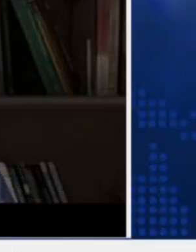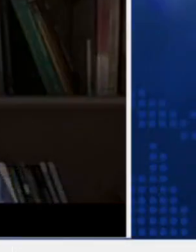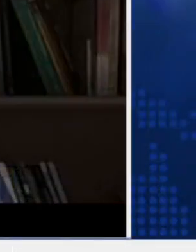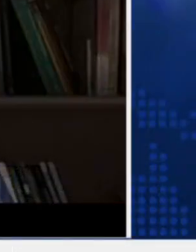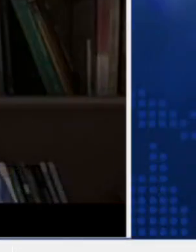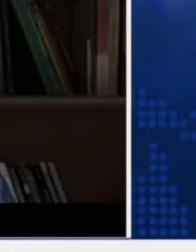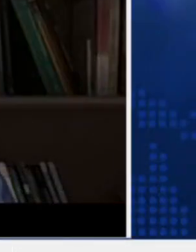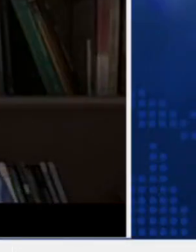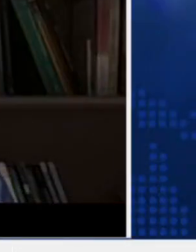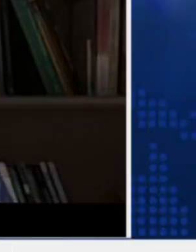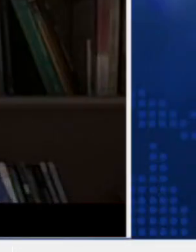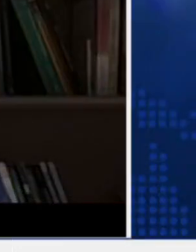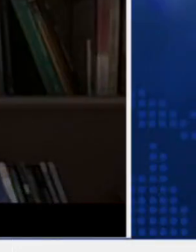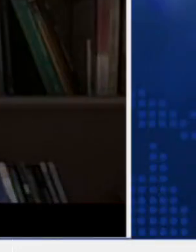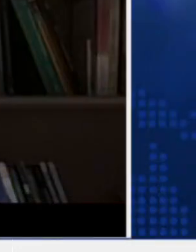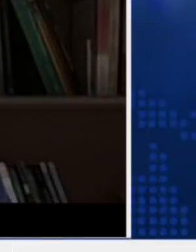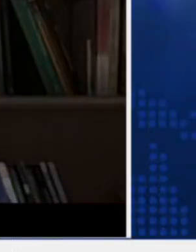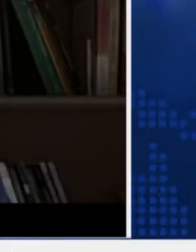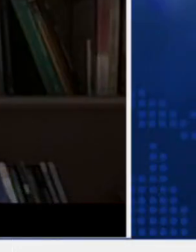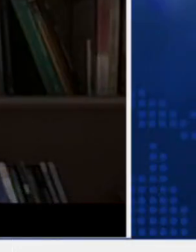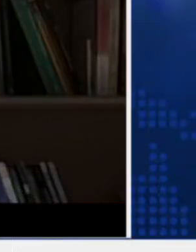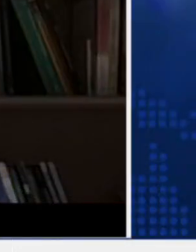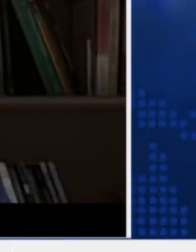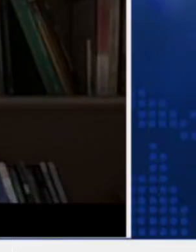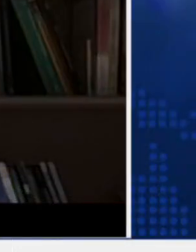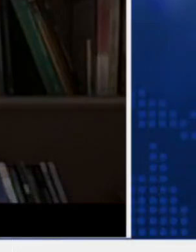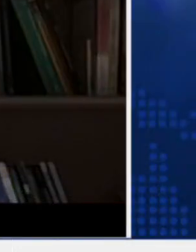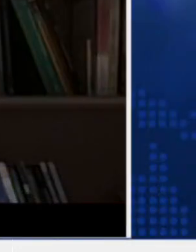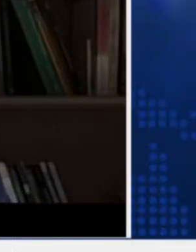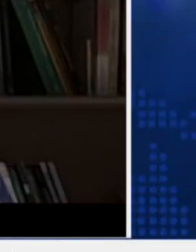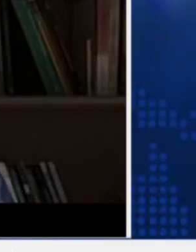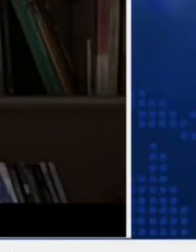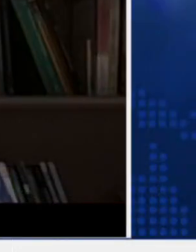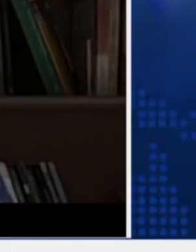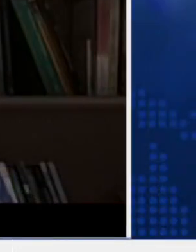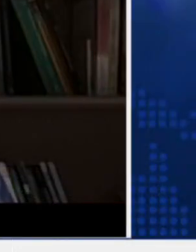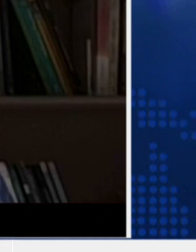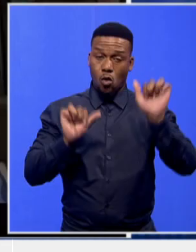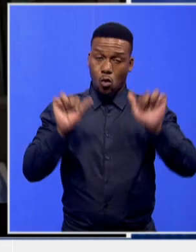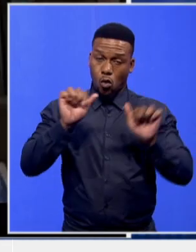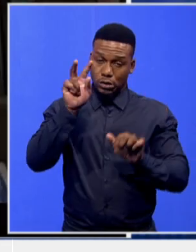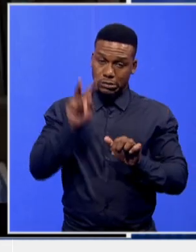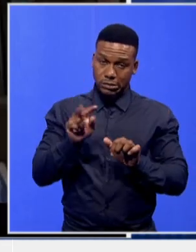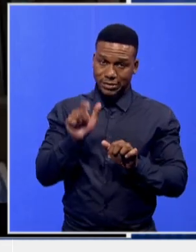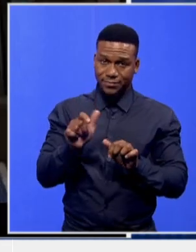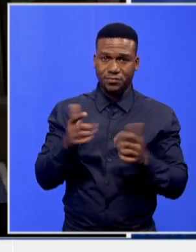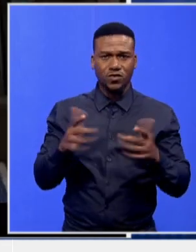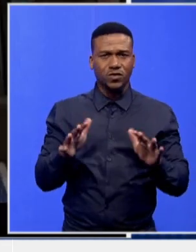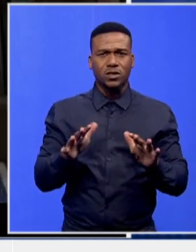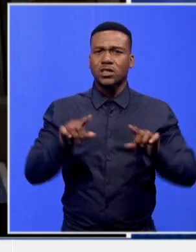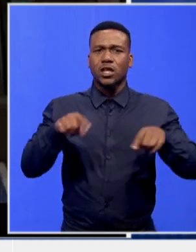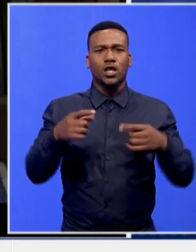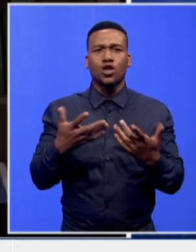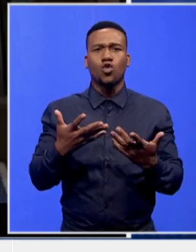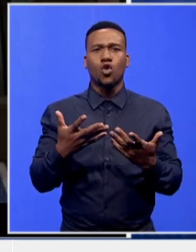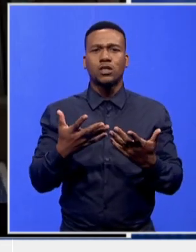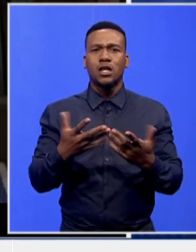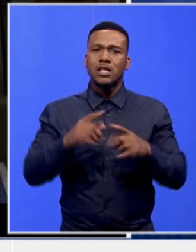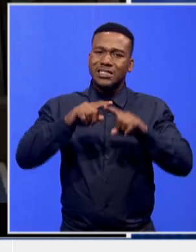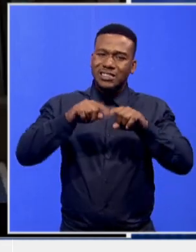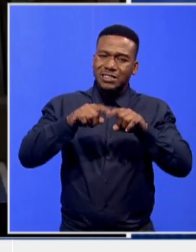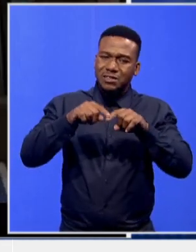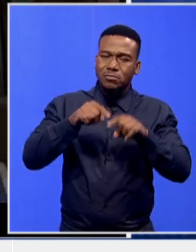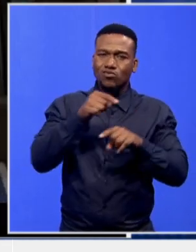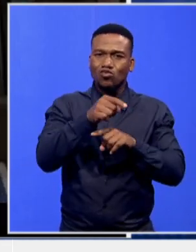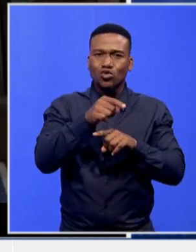statements were always qualified. As the auditors said, they cannot place reliance on the completeness